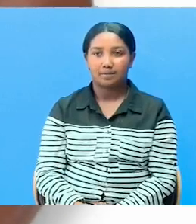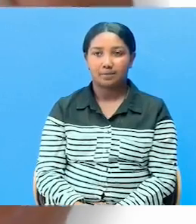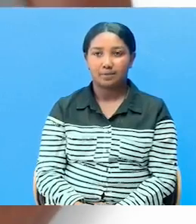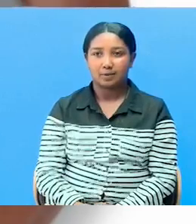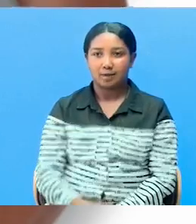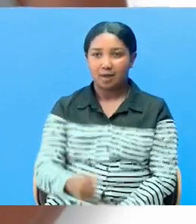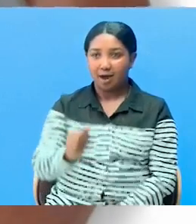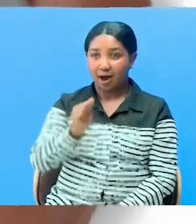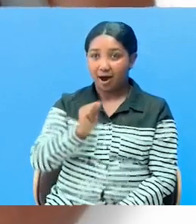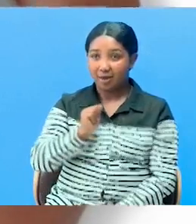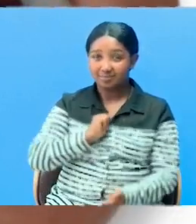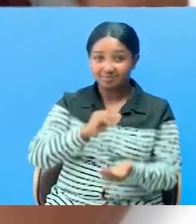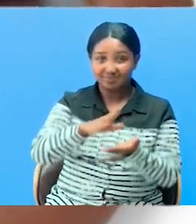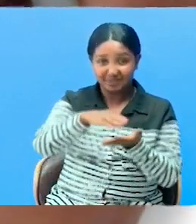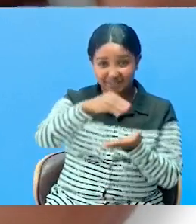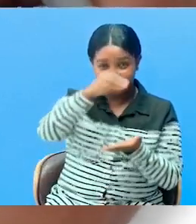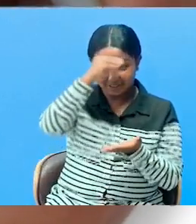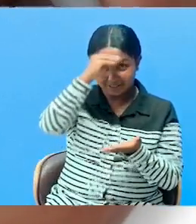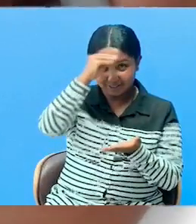I study